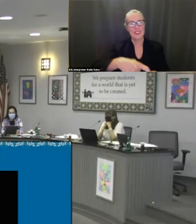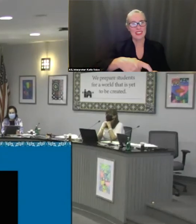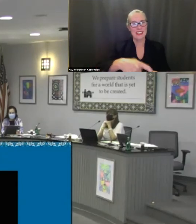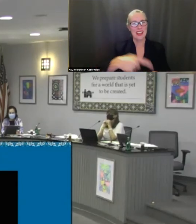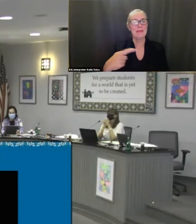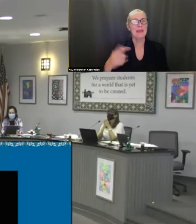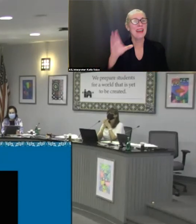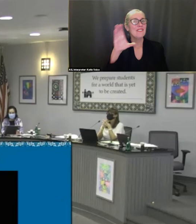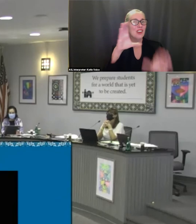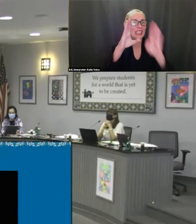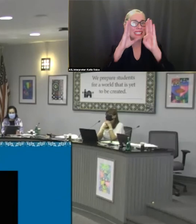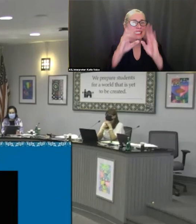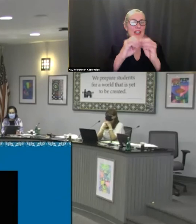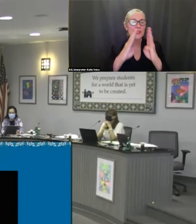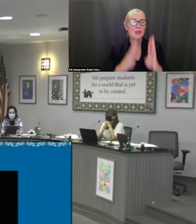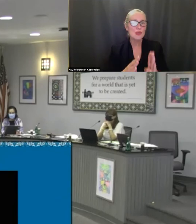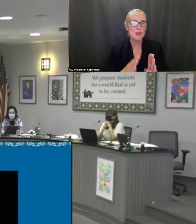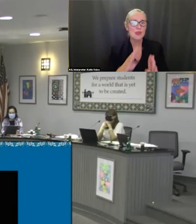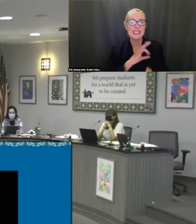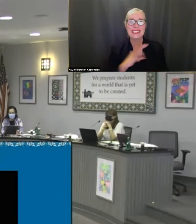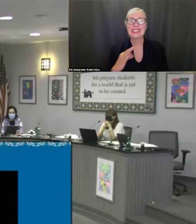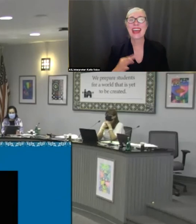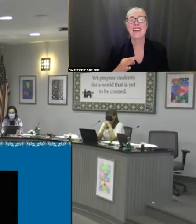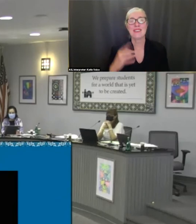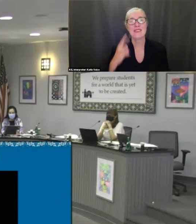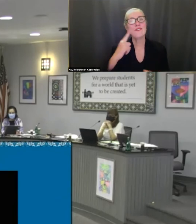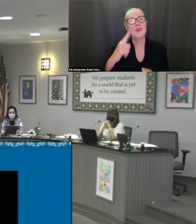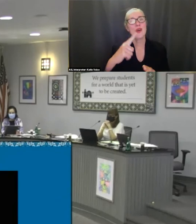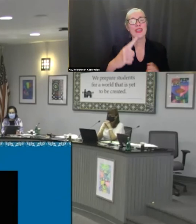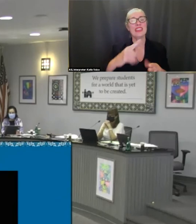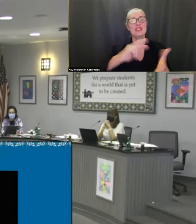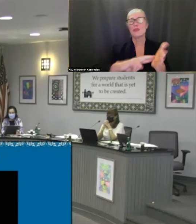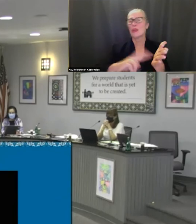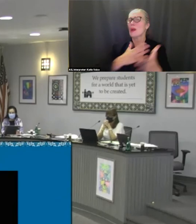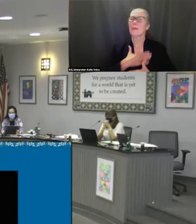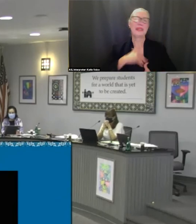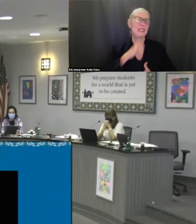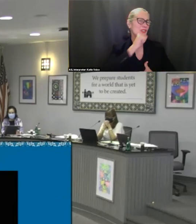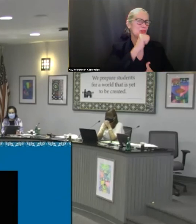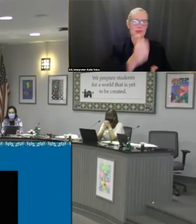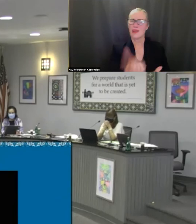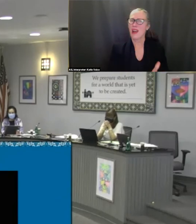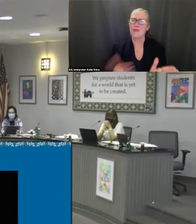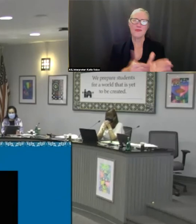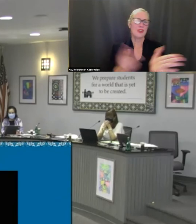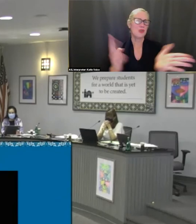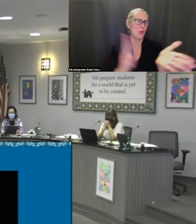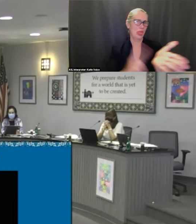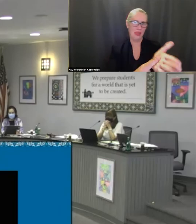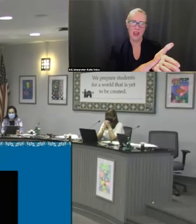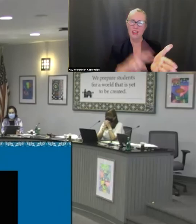and community as well as available resource research please do not renew this sro contract